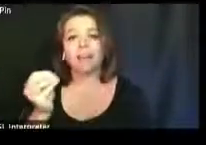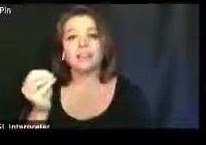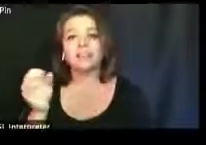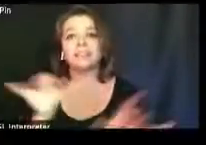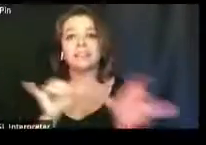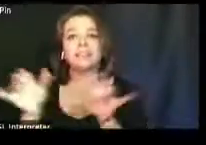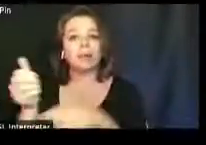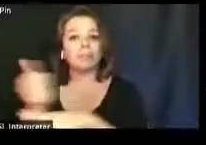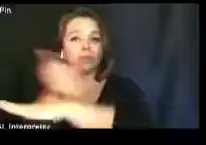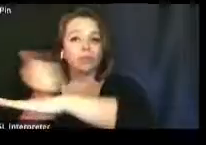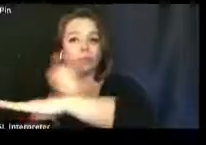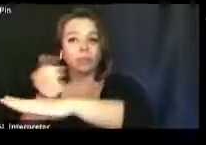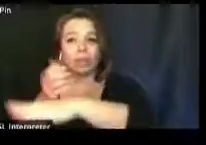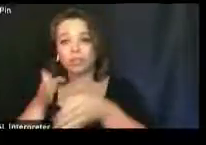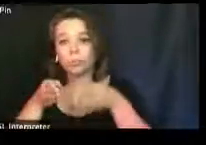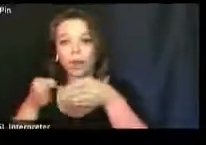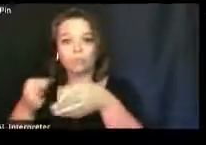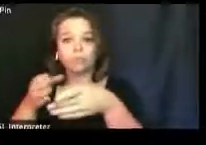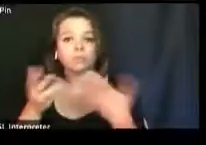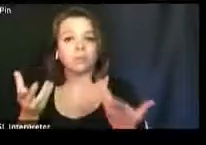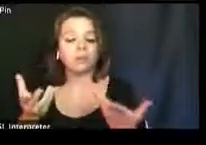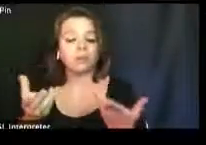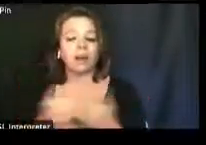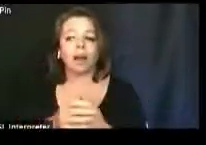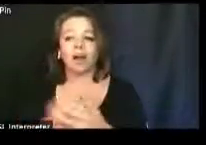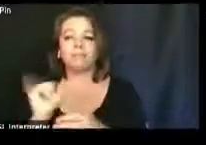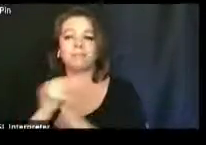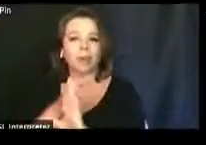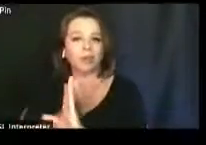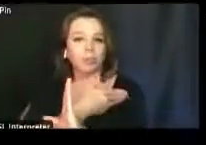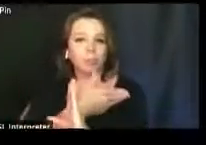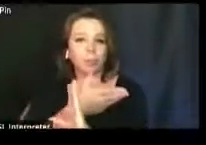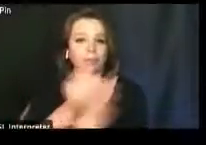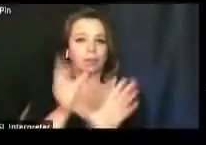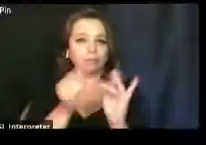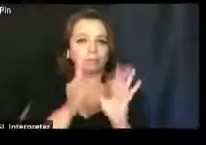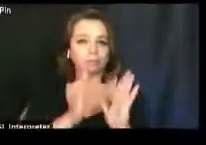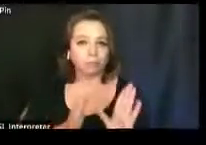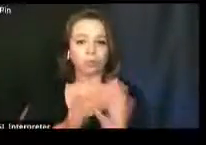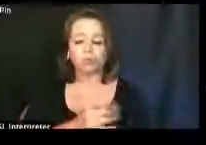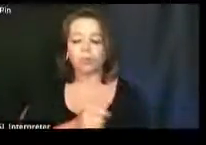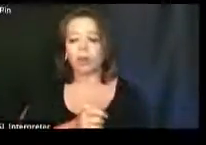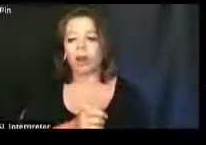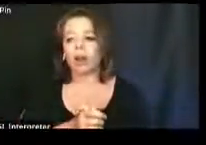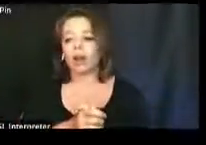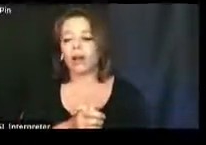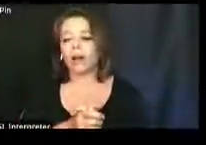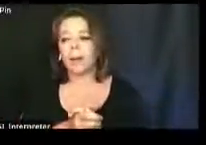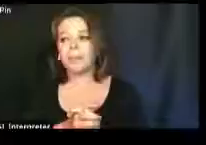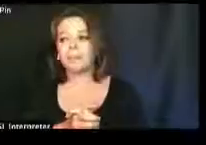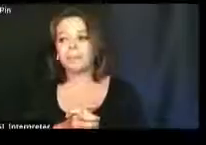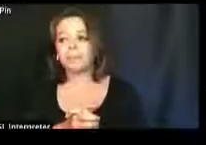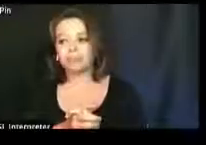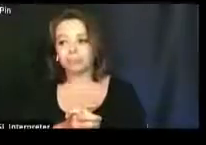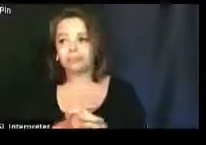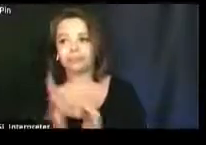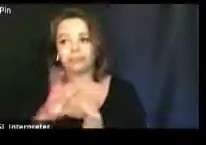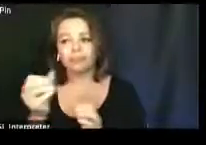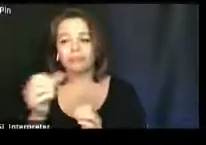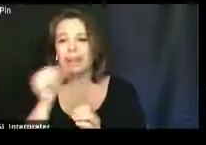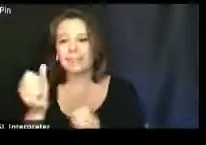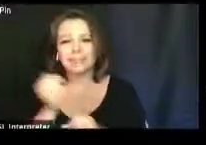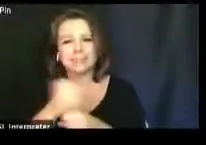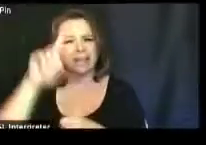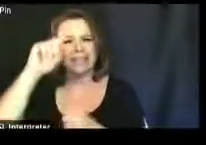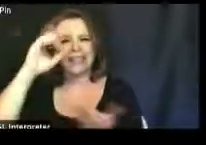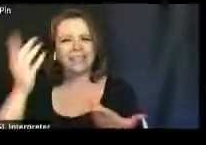transportation routes as the previous speaker outlined. And it doesn't make sense